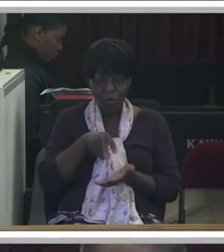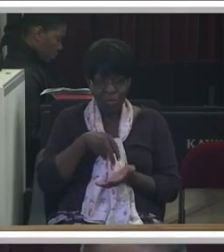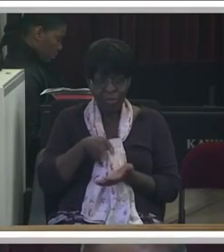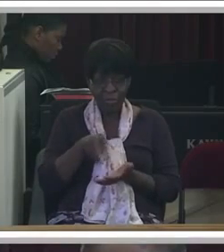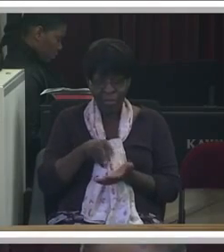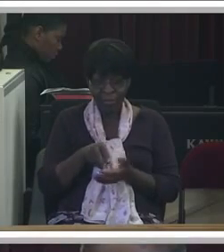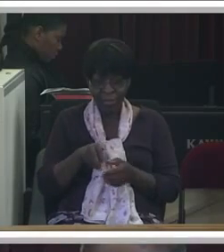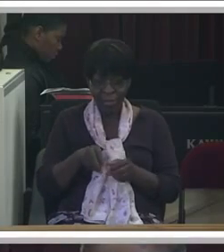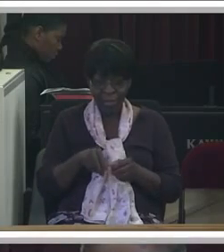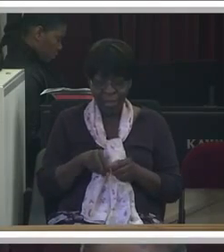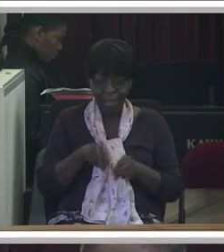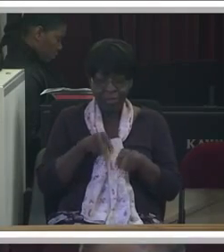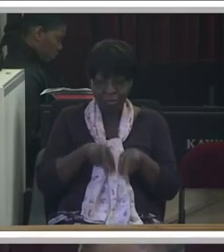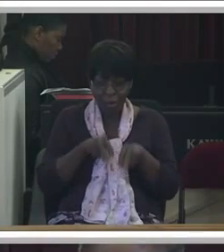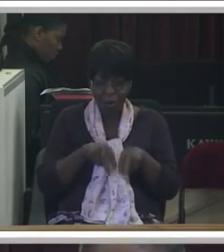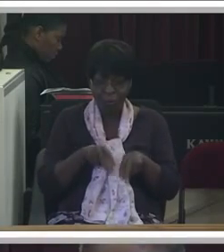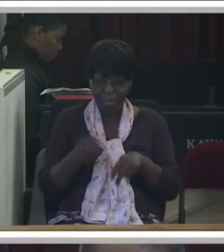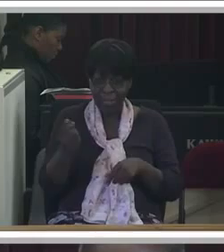anywhere with me and for me.